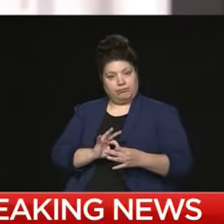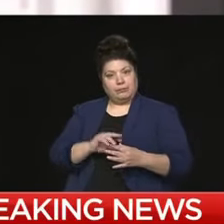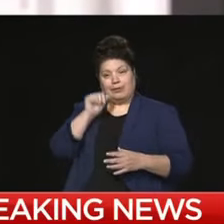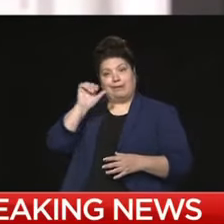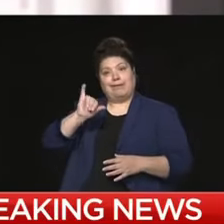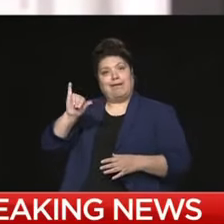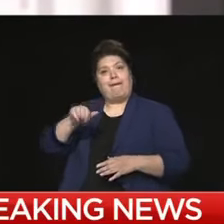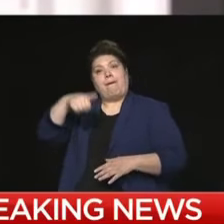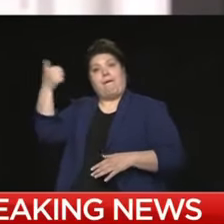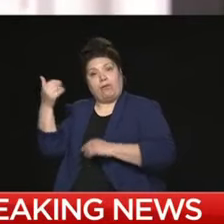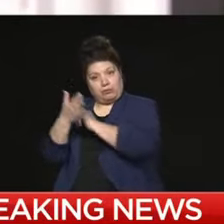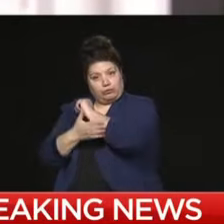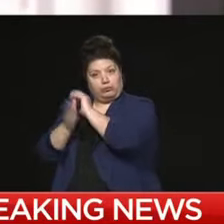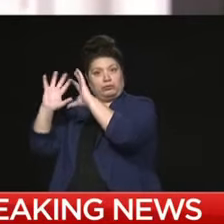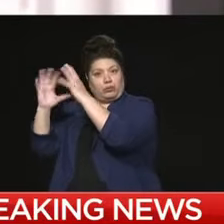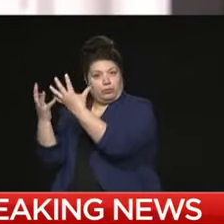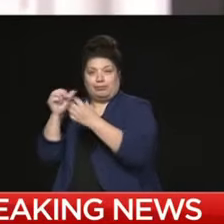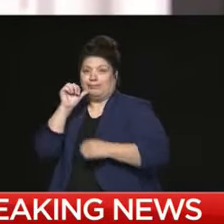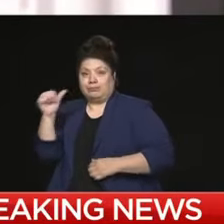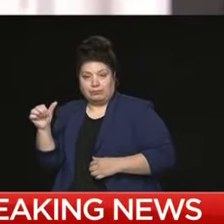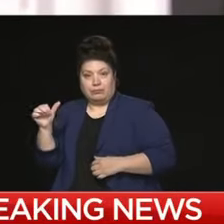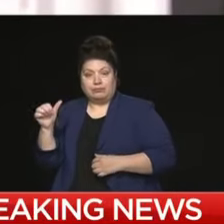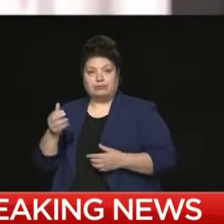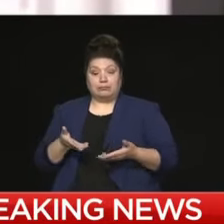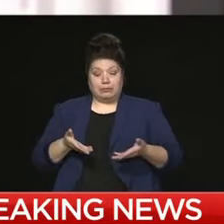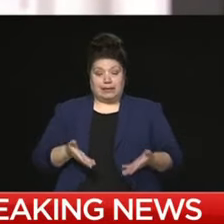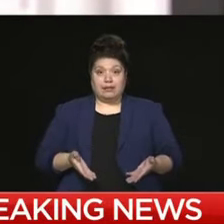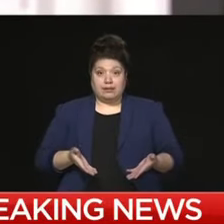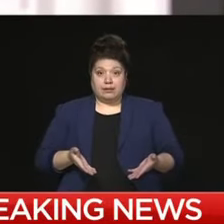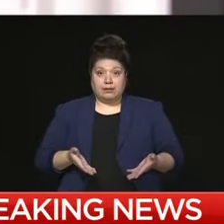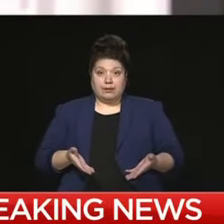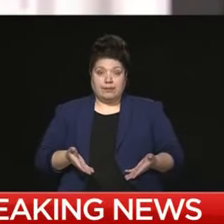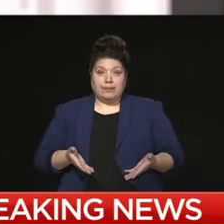in the world. We recognize that we can work together